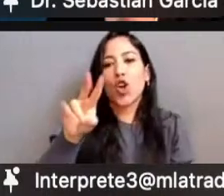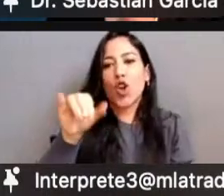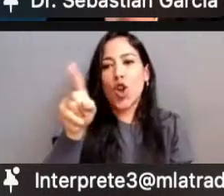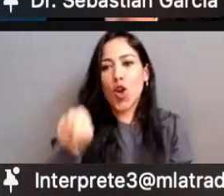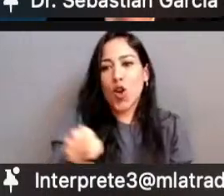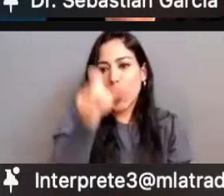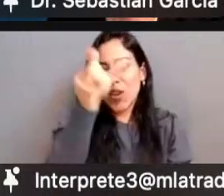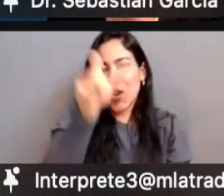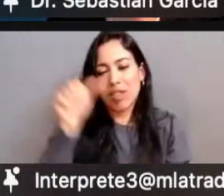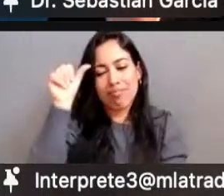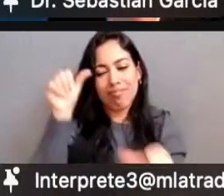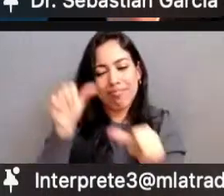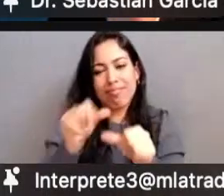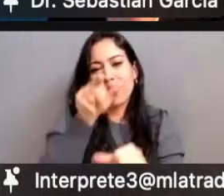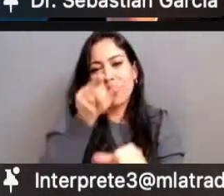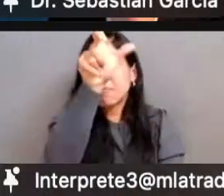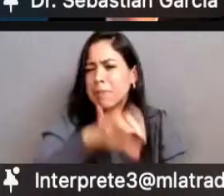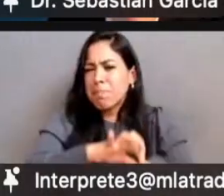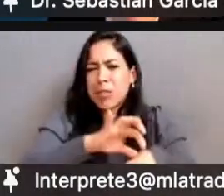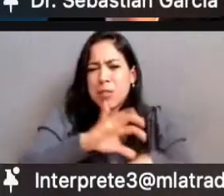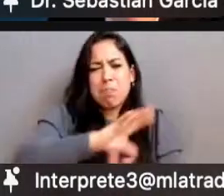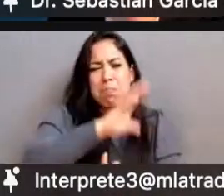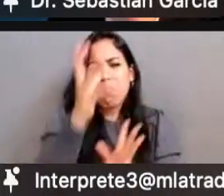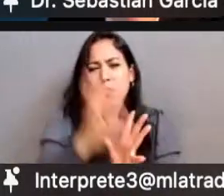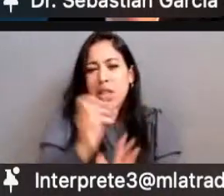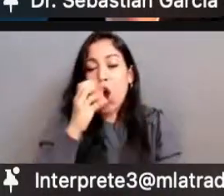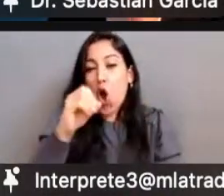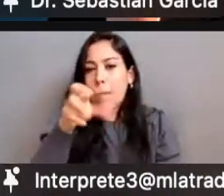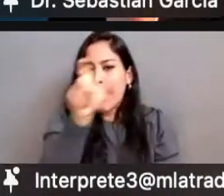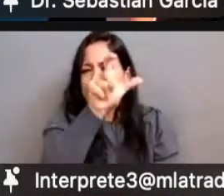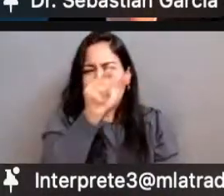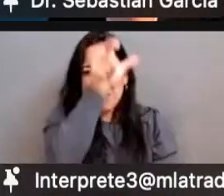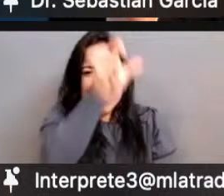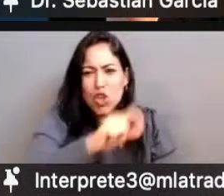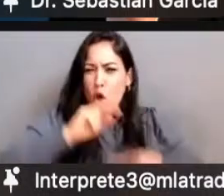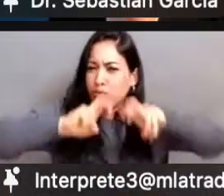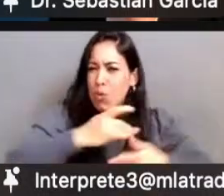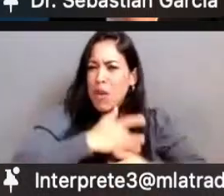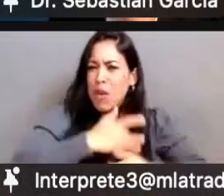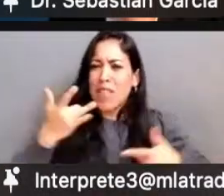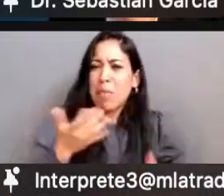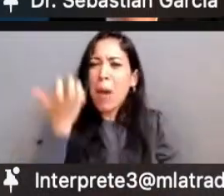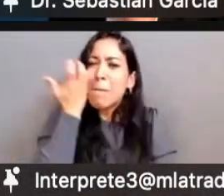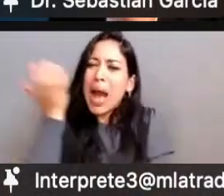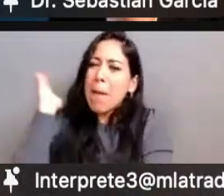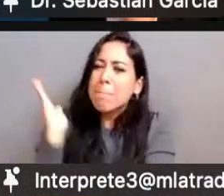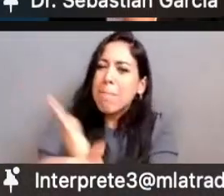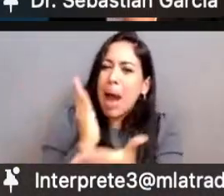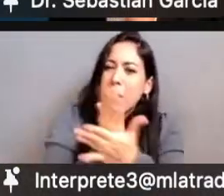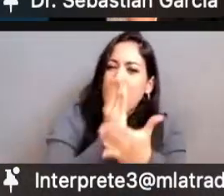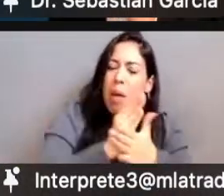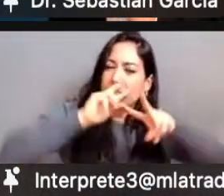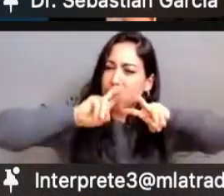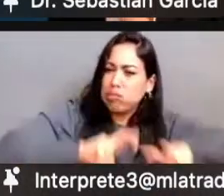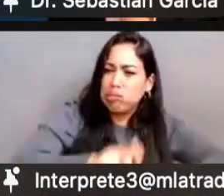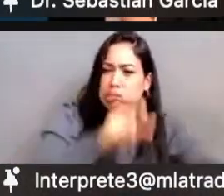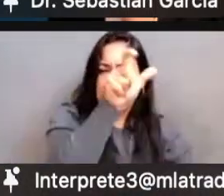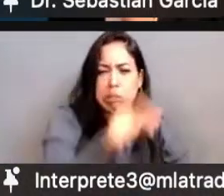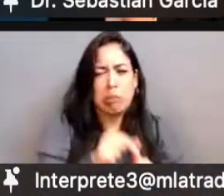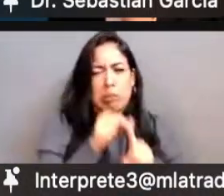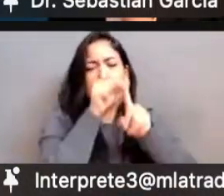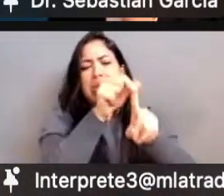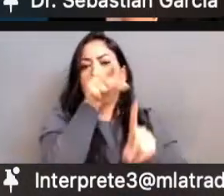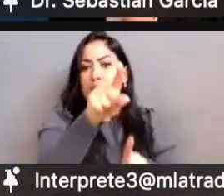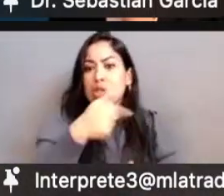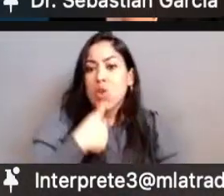memoir in memoriam of Clovis Heitor Tigre, who is the best epidemiologist. Yesterday was the